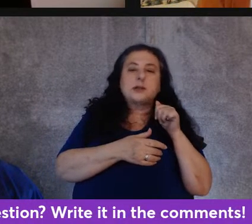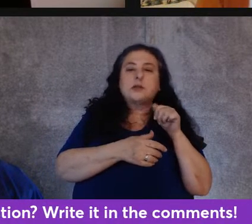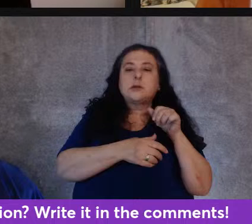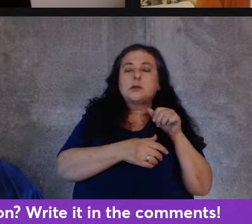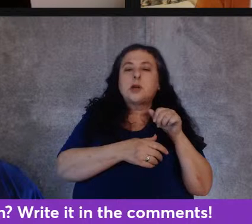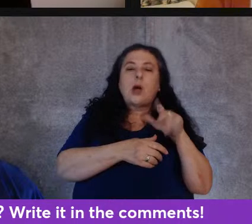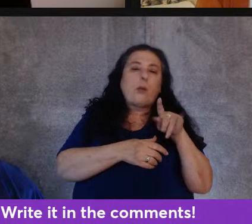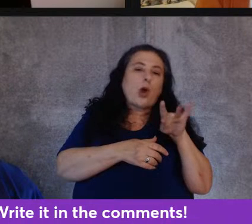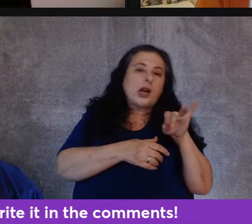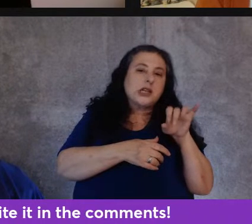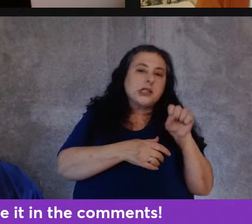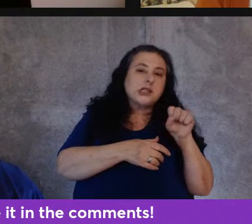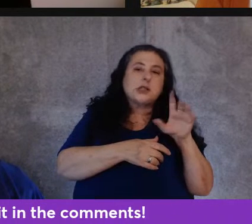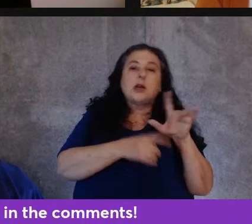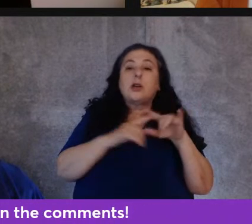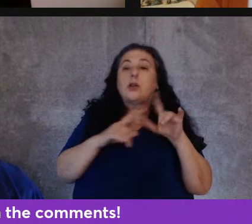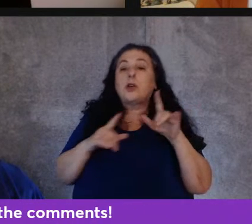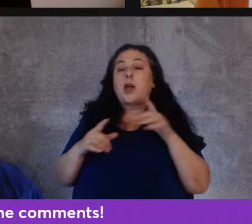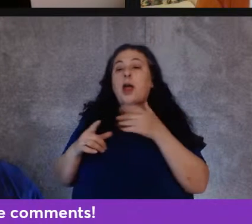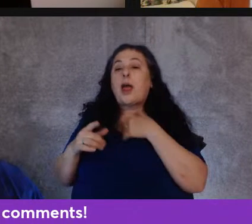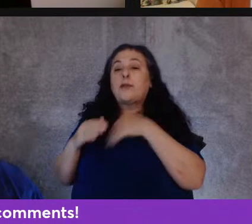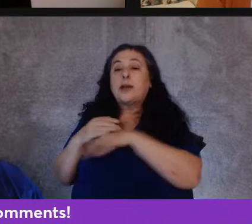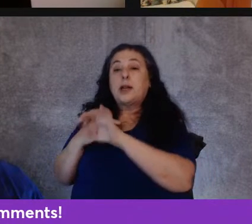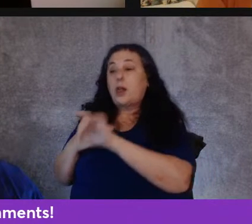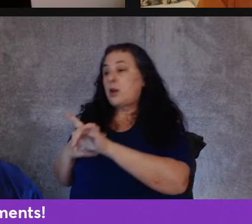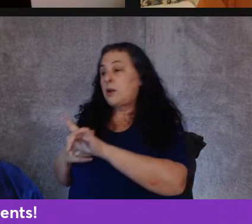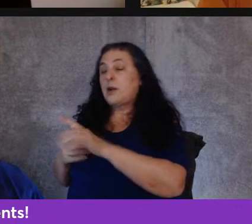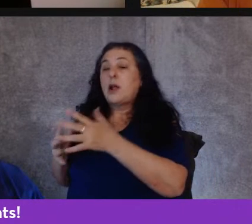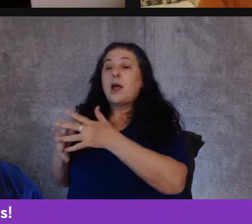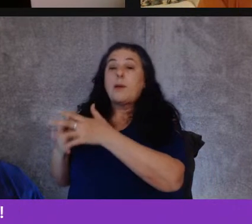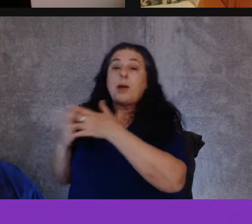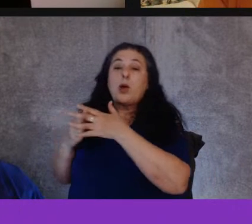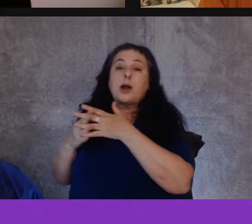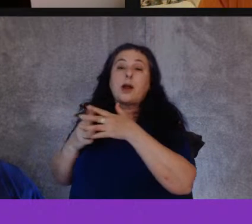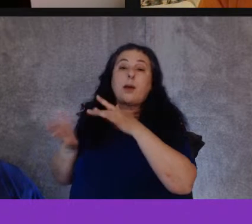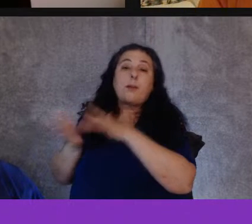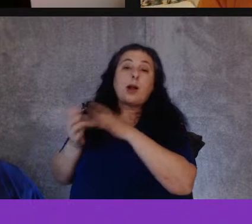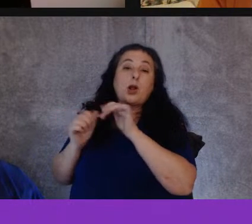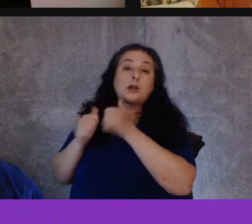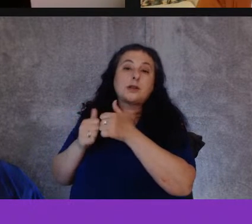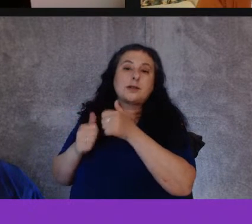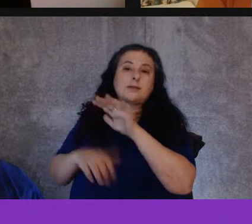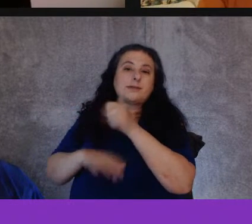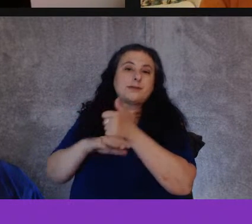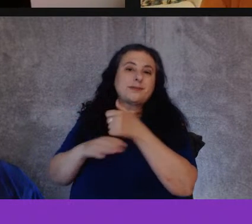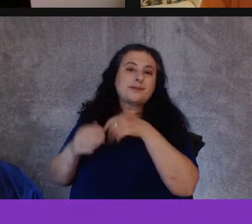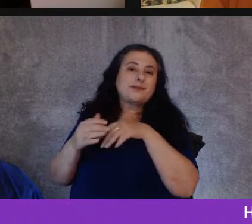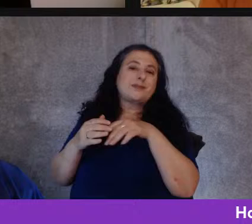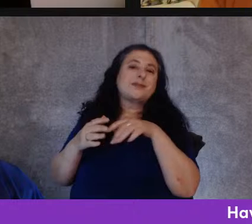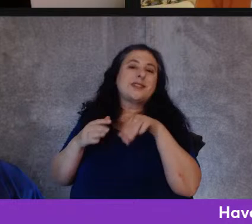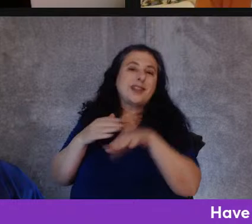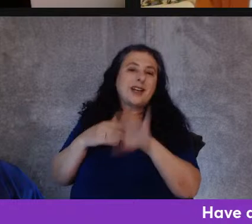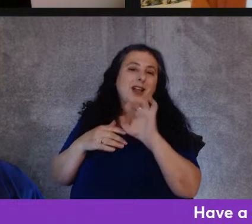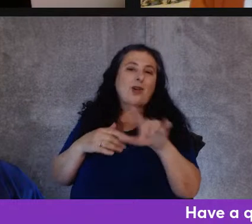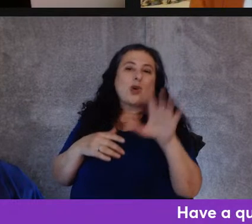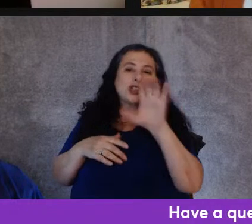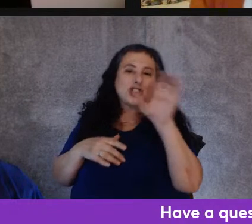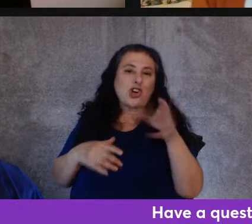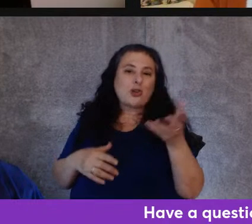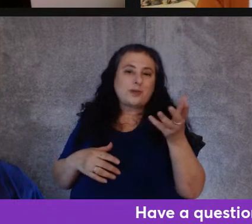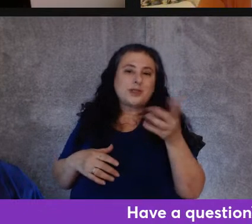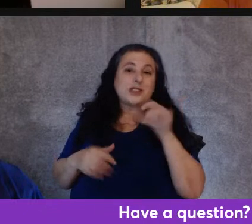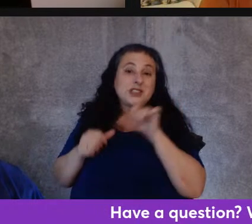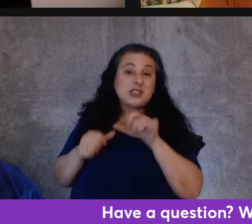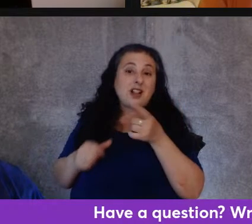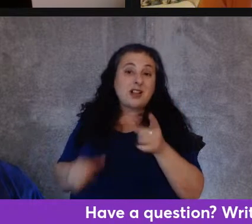so what you have in Illinois is the American Medical Association is headquartered in Illinois. It's in Chicago. It still